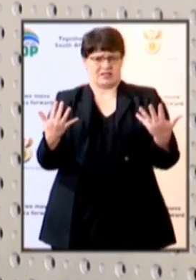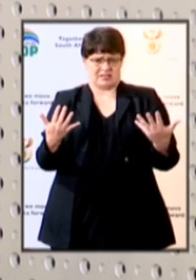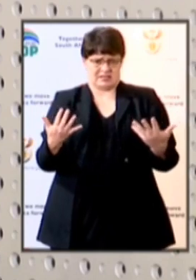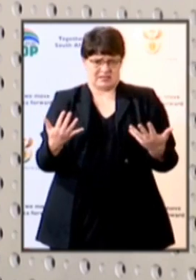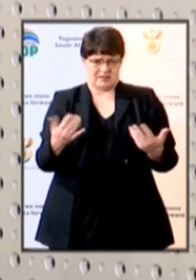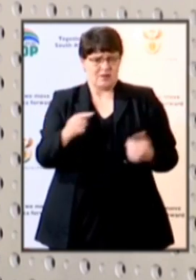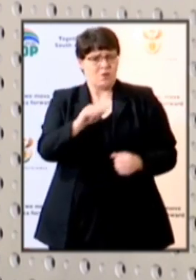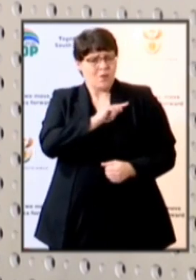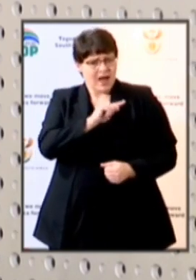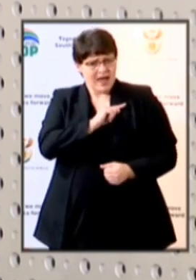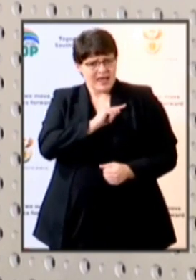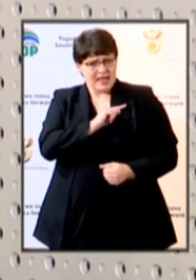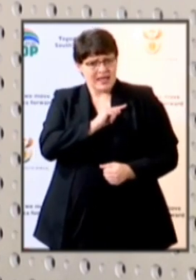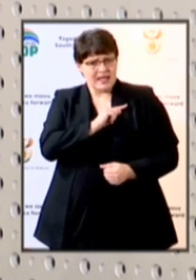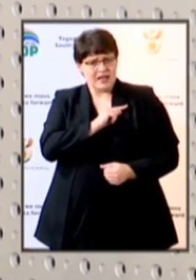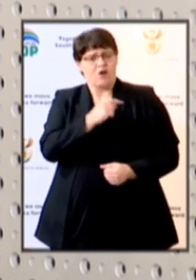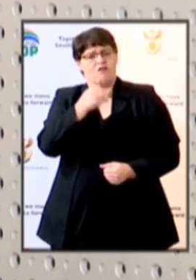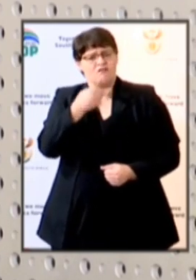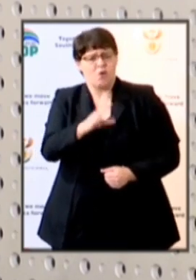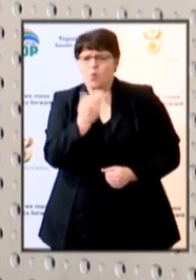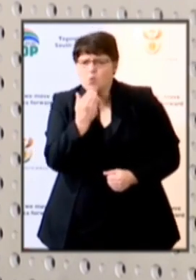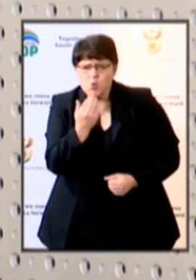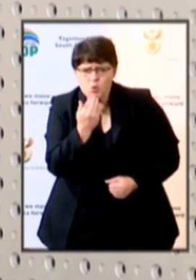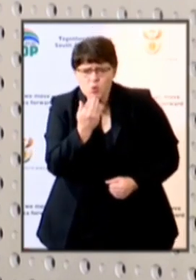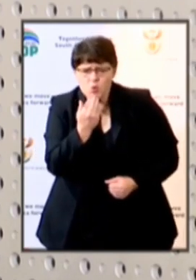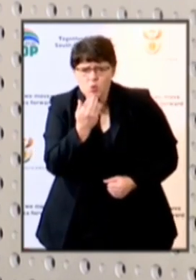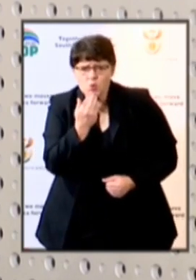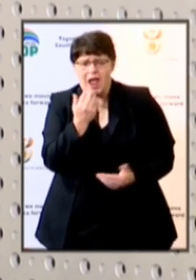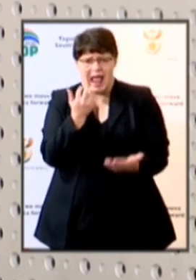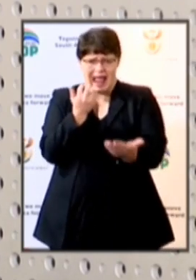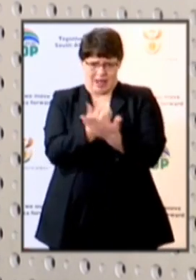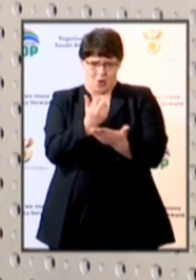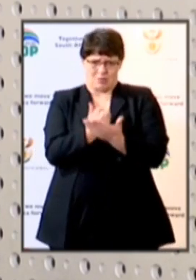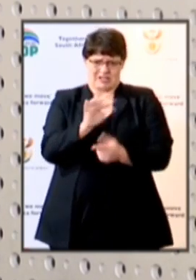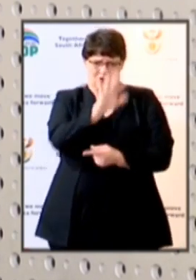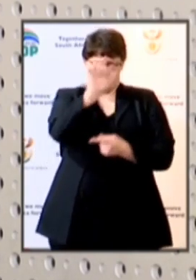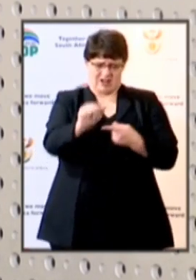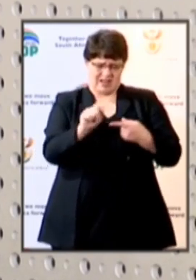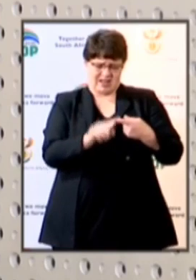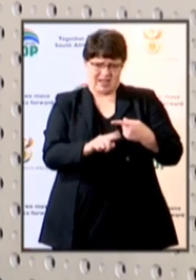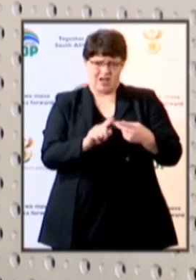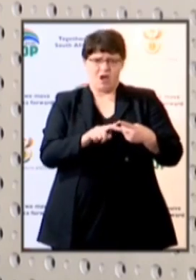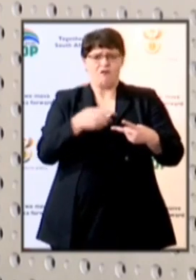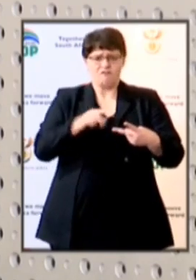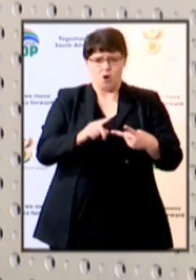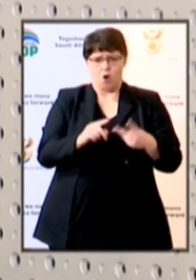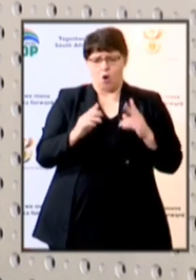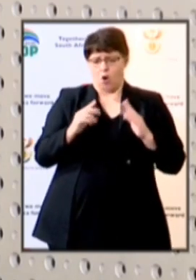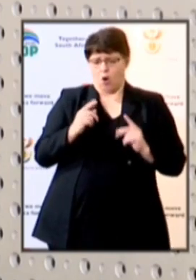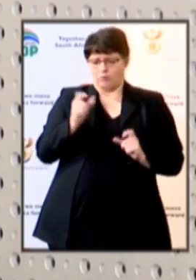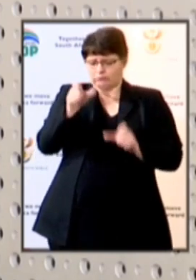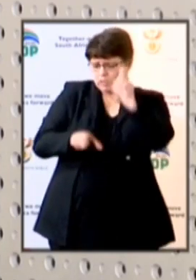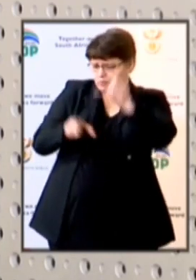must make for our country, for our economy, for our fellow citizens.